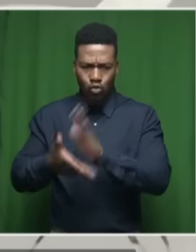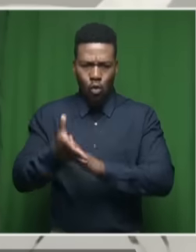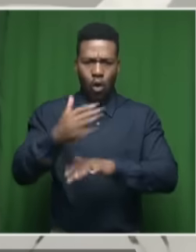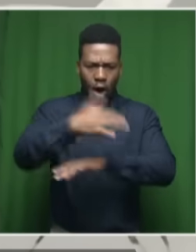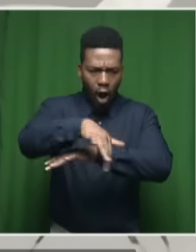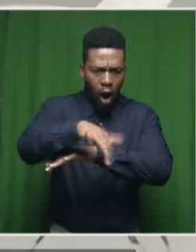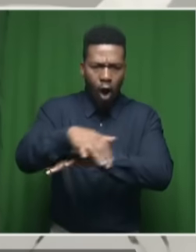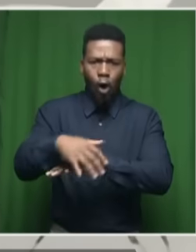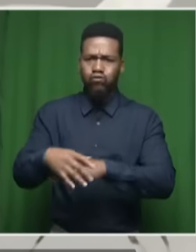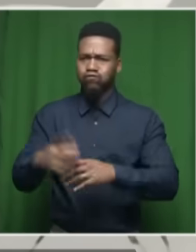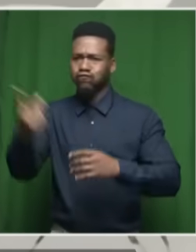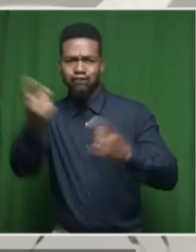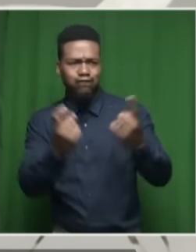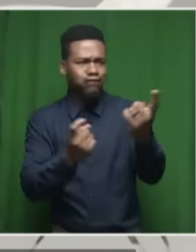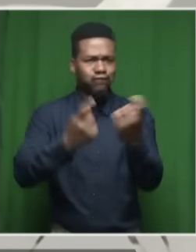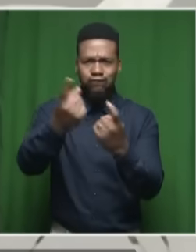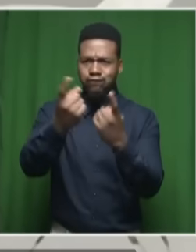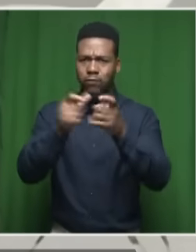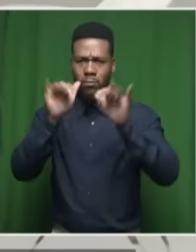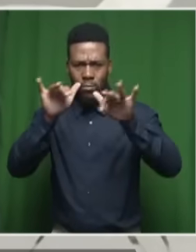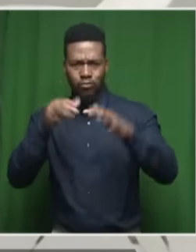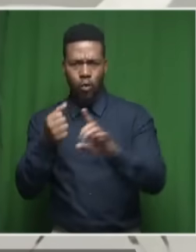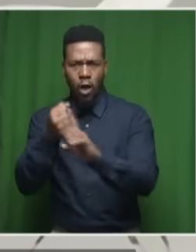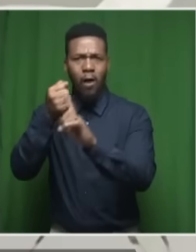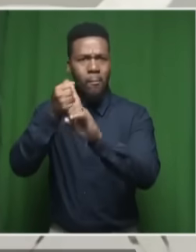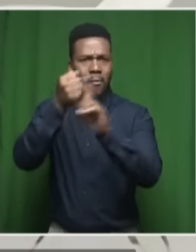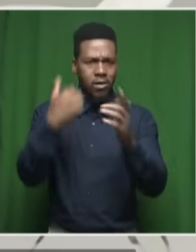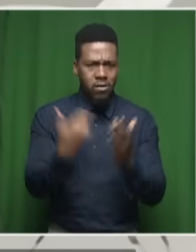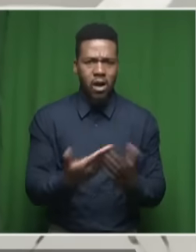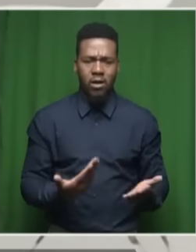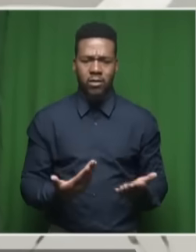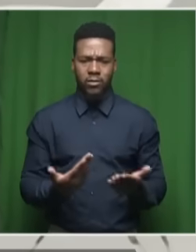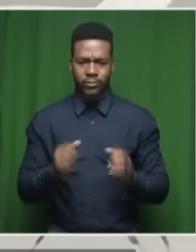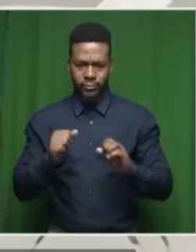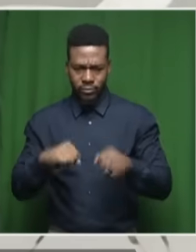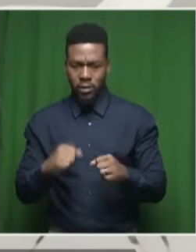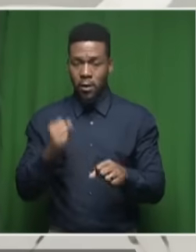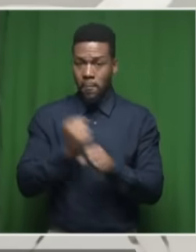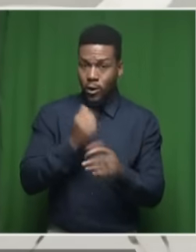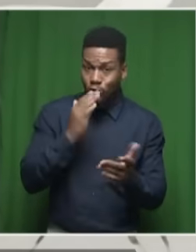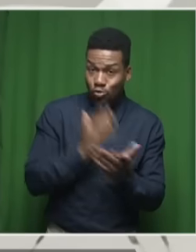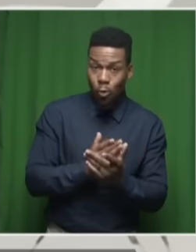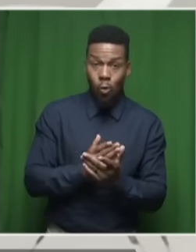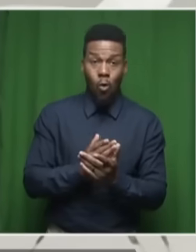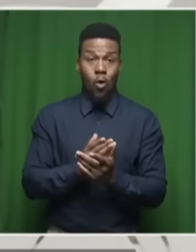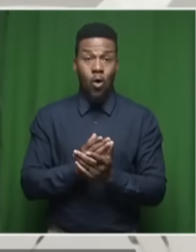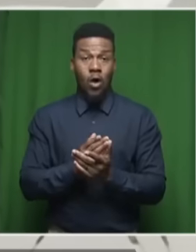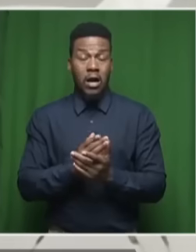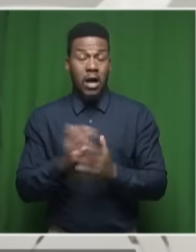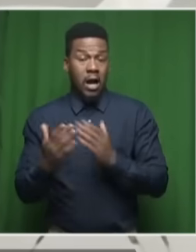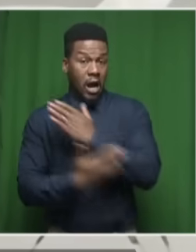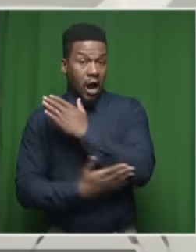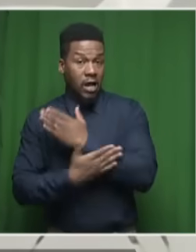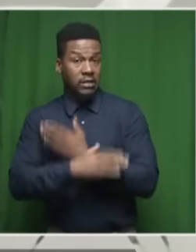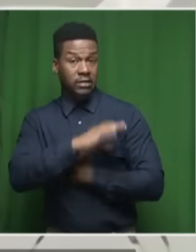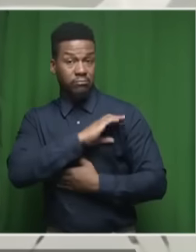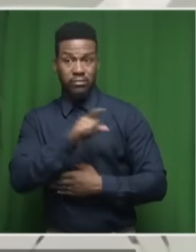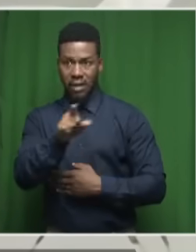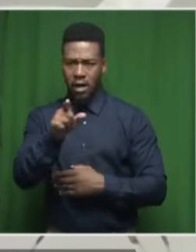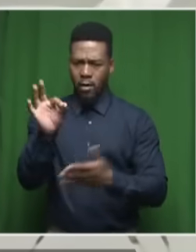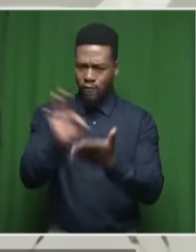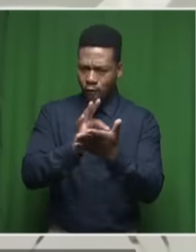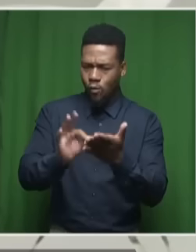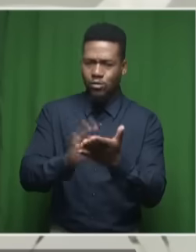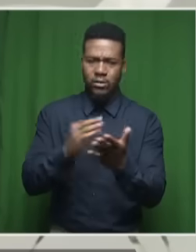campaign and make sure that citizens vote for their parties. Political parties in South